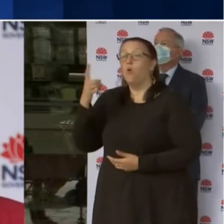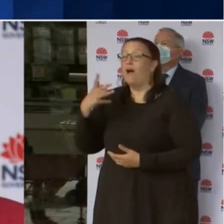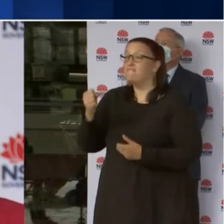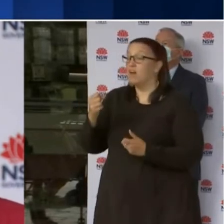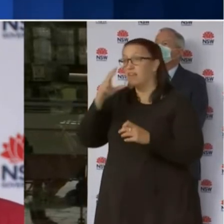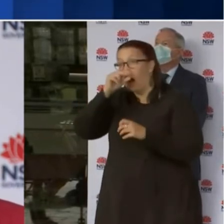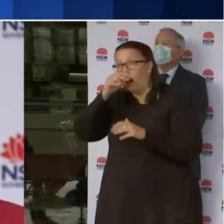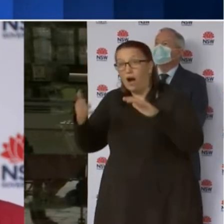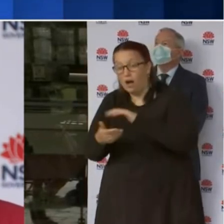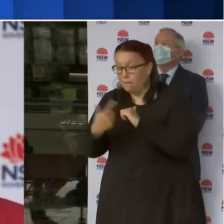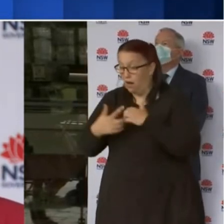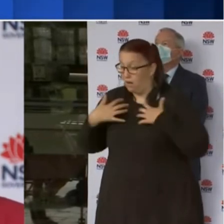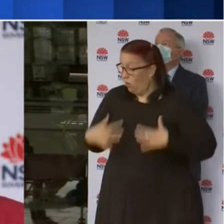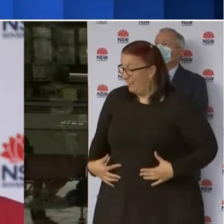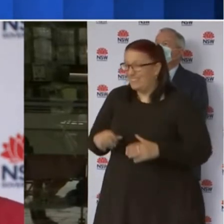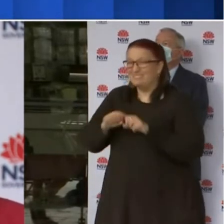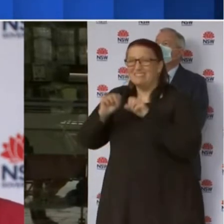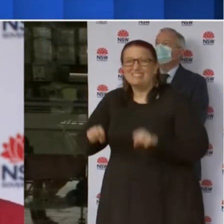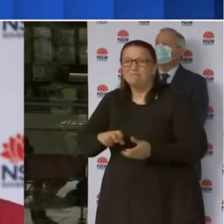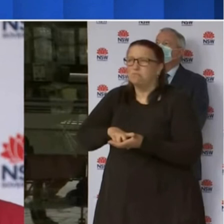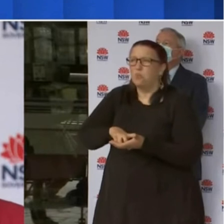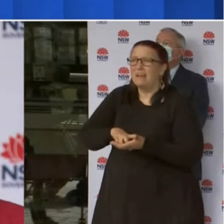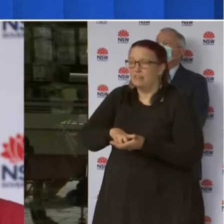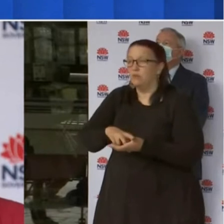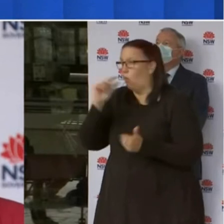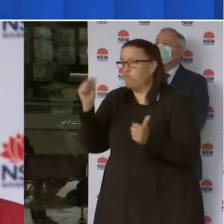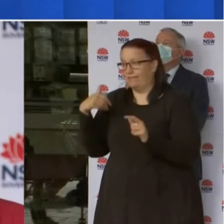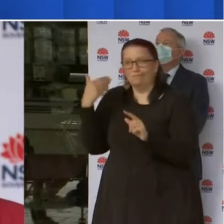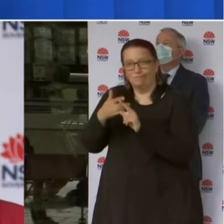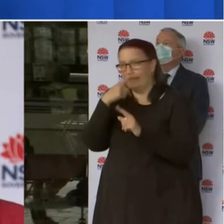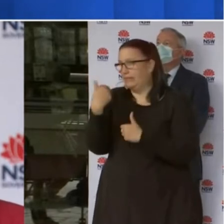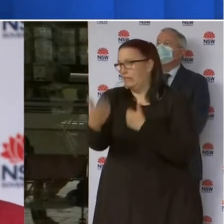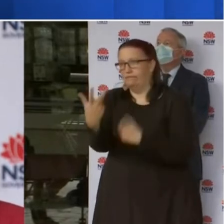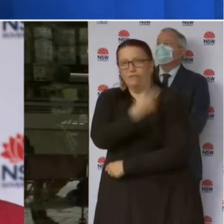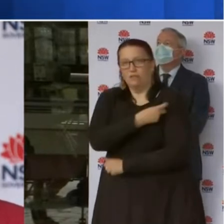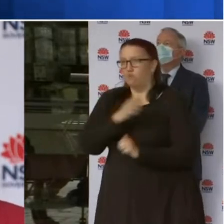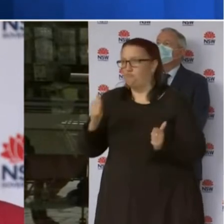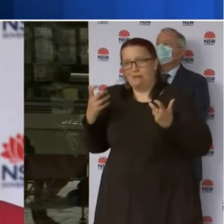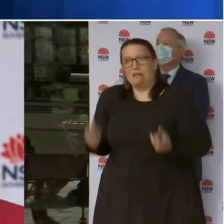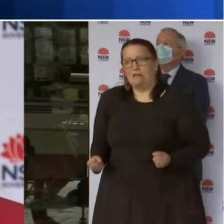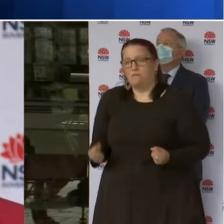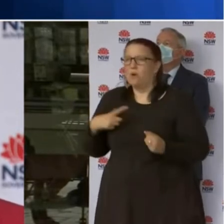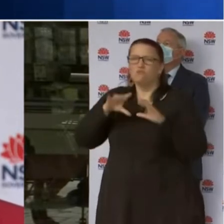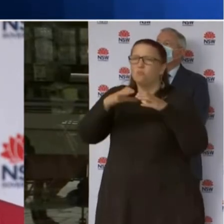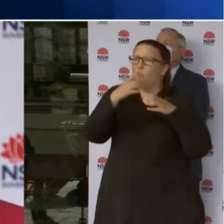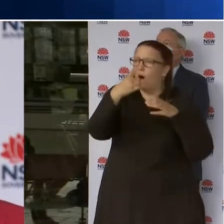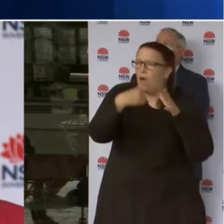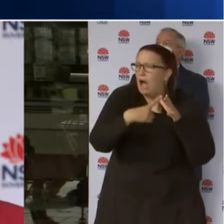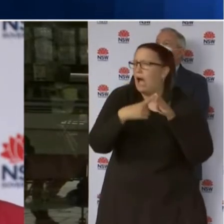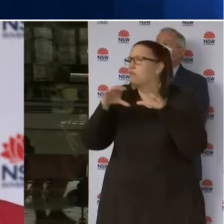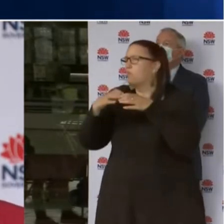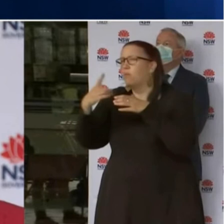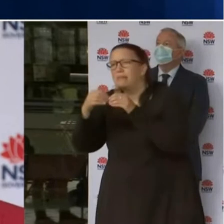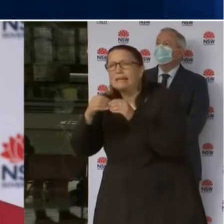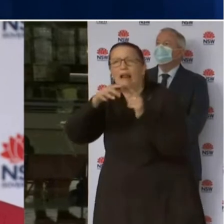your impact of COVID and your likelihood of hospitalisation and death is greater. And that is why those